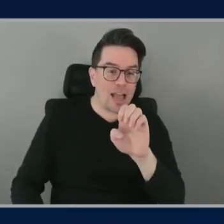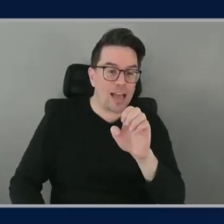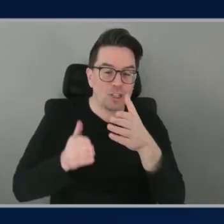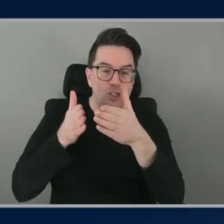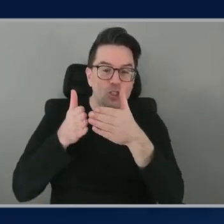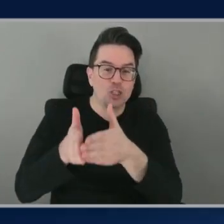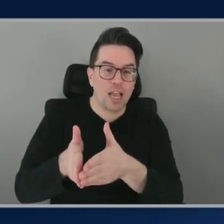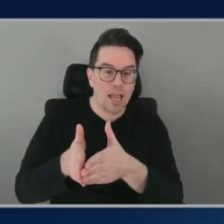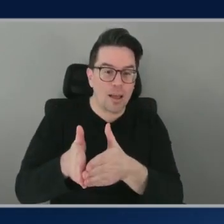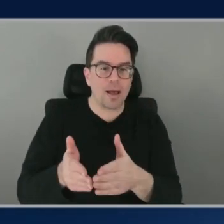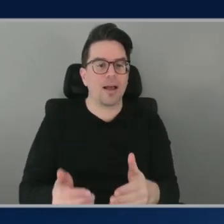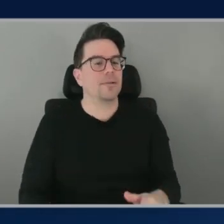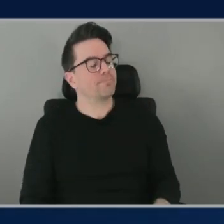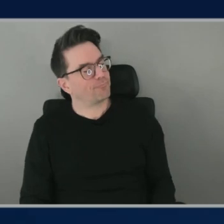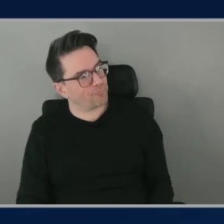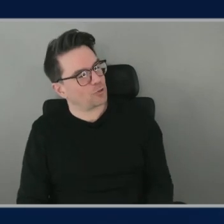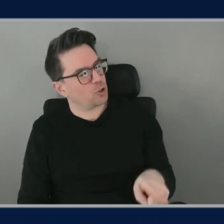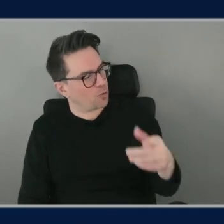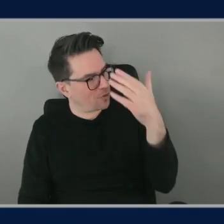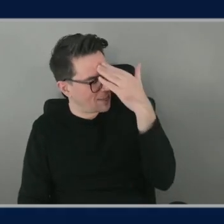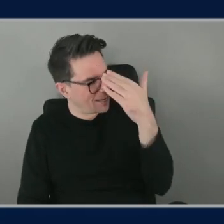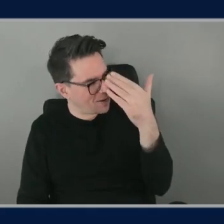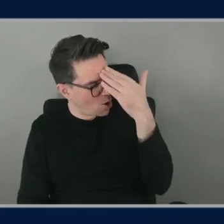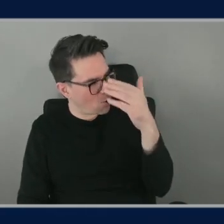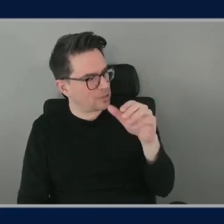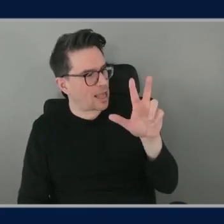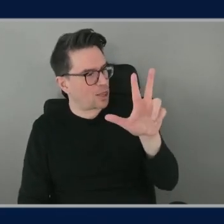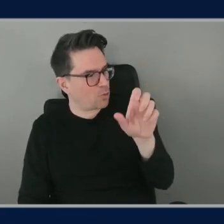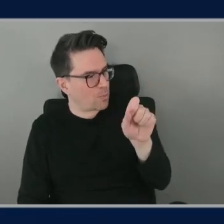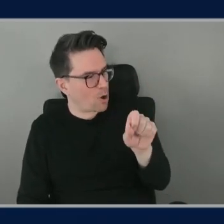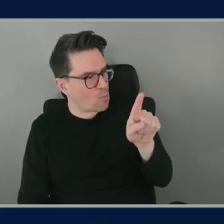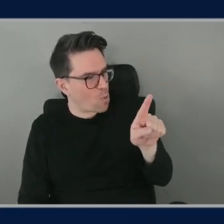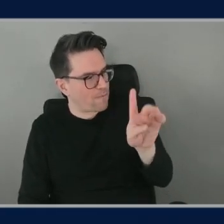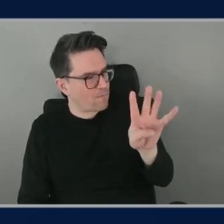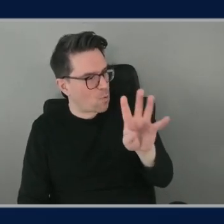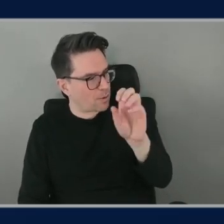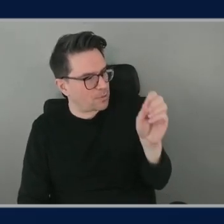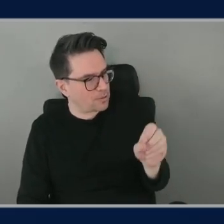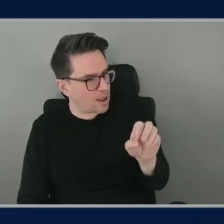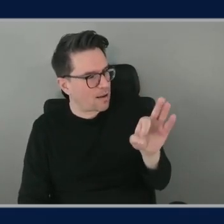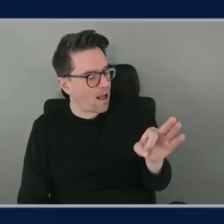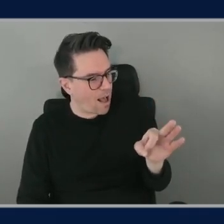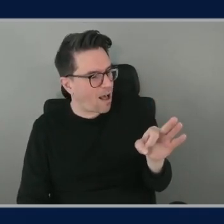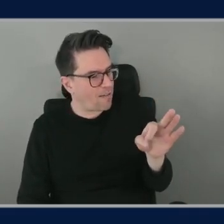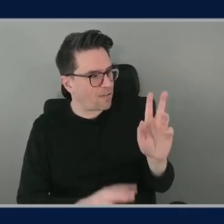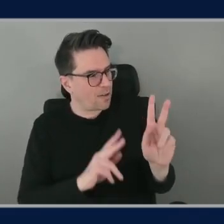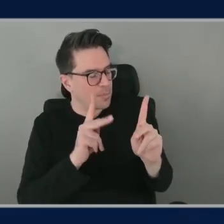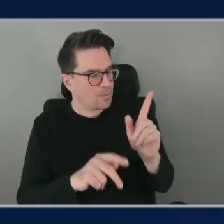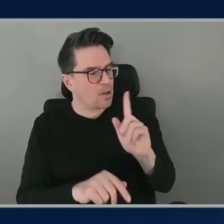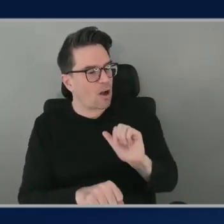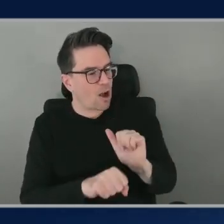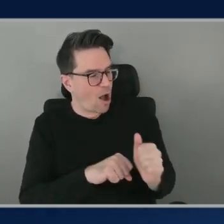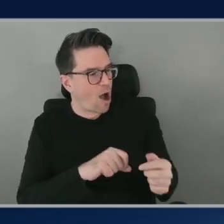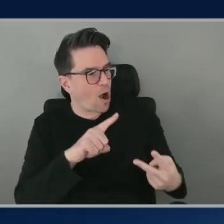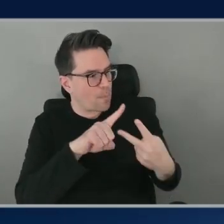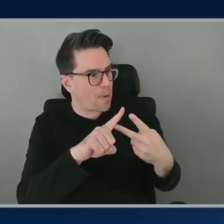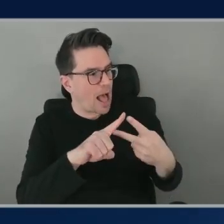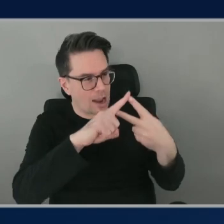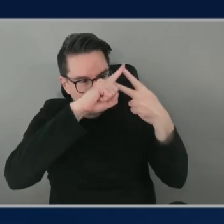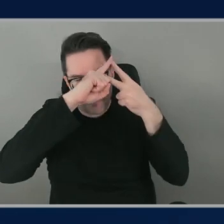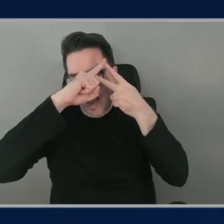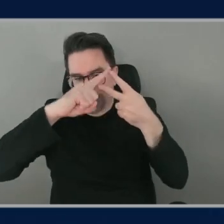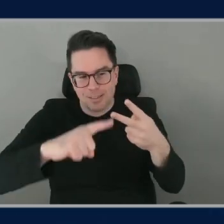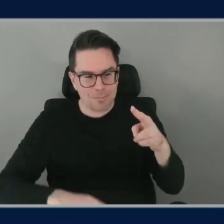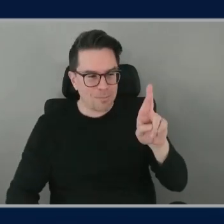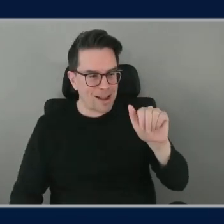Well, that is You know, Jasmine, incredible. you did mention chicken pot pie, which I do think was kind of definitely a good variation on the pie concept. But that Yeah. definitely